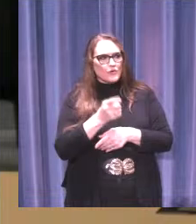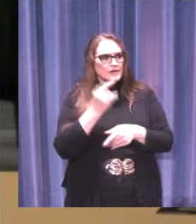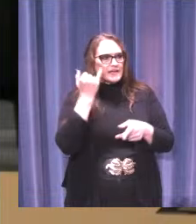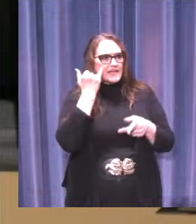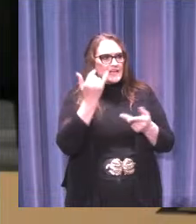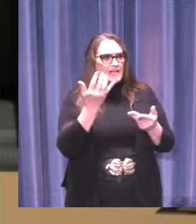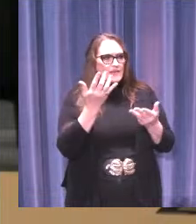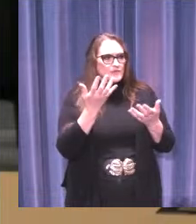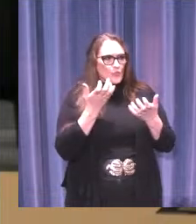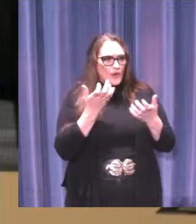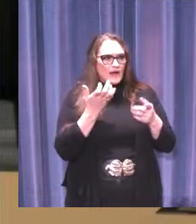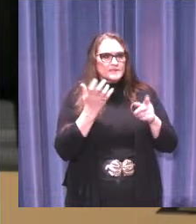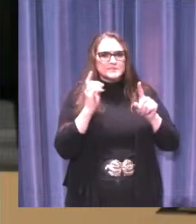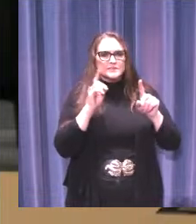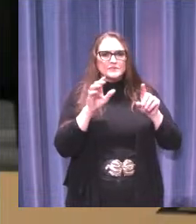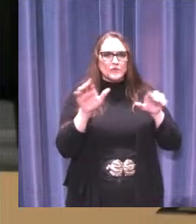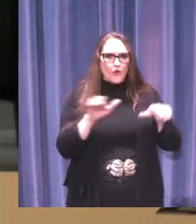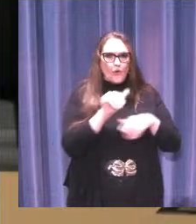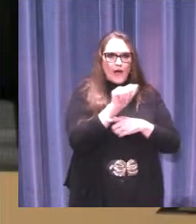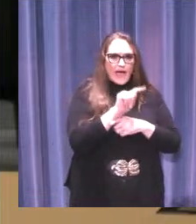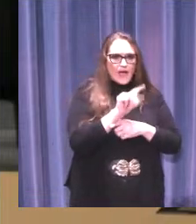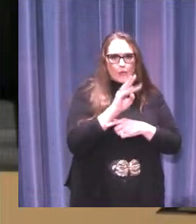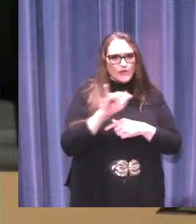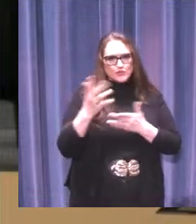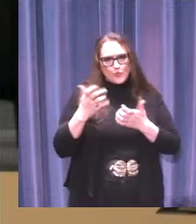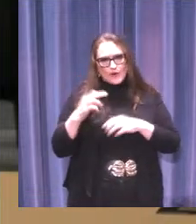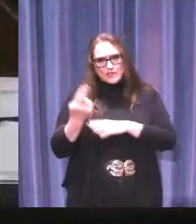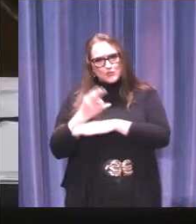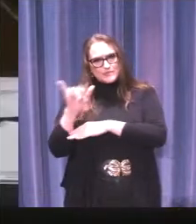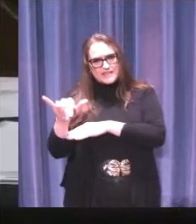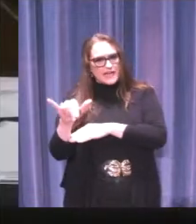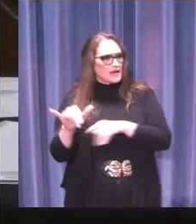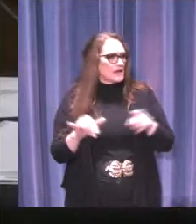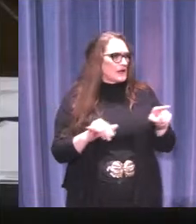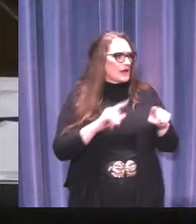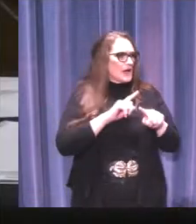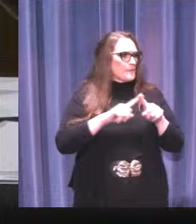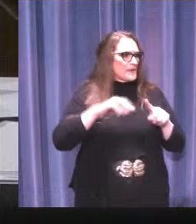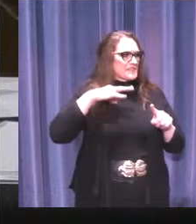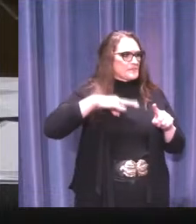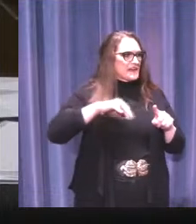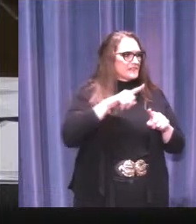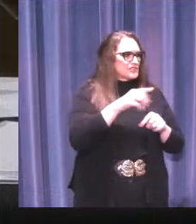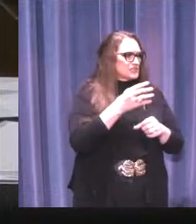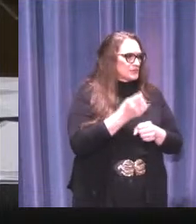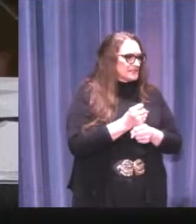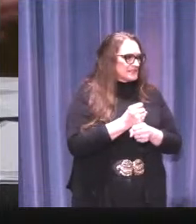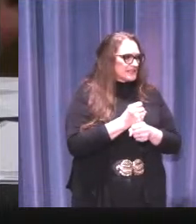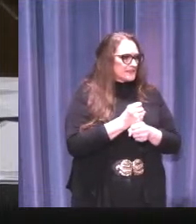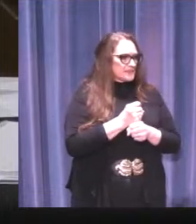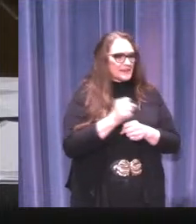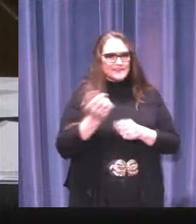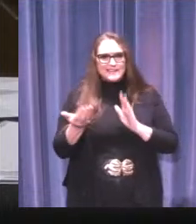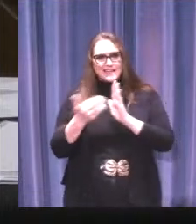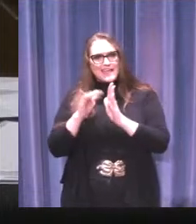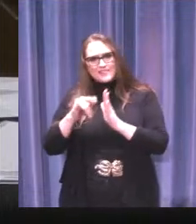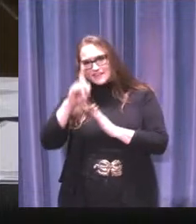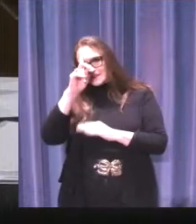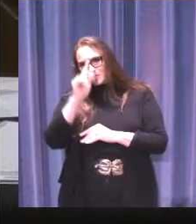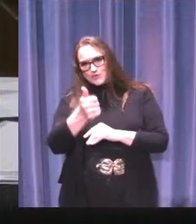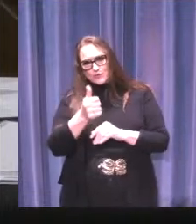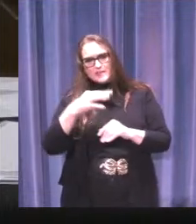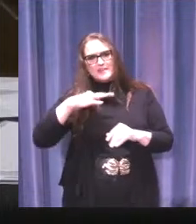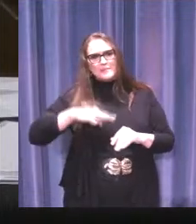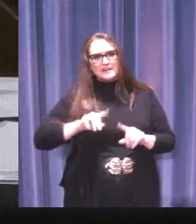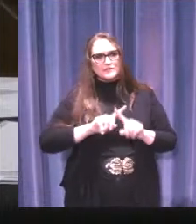not want to use that as your template. But the benefits that she received, That's up to you. The benefits are